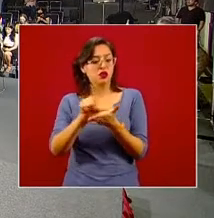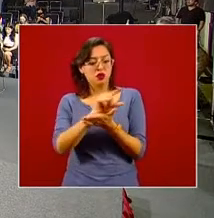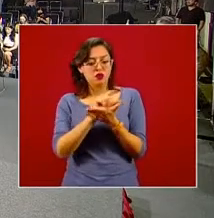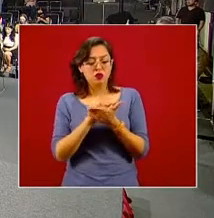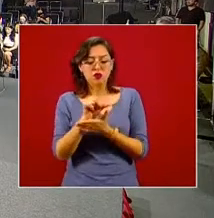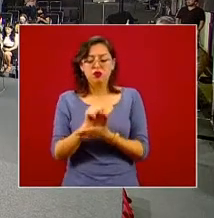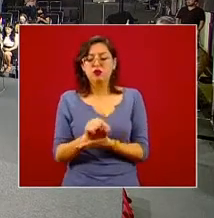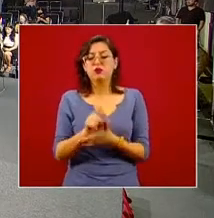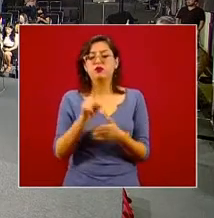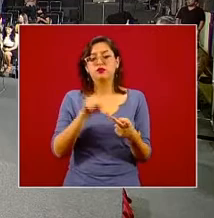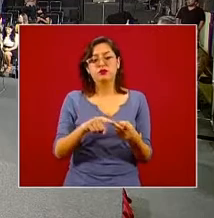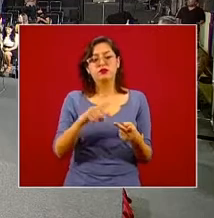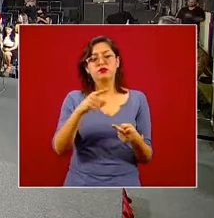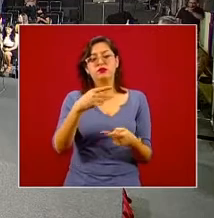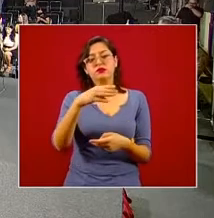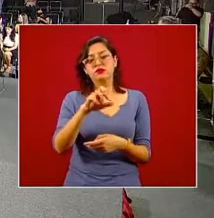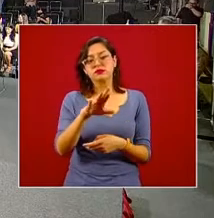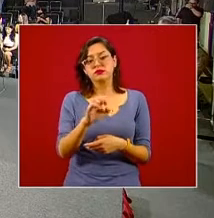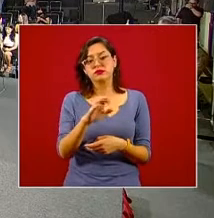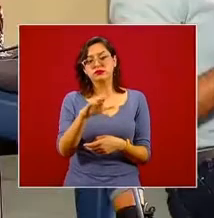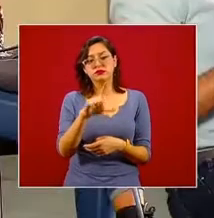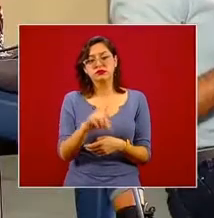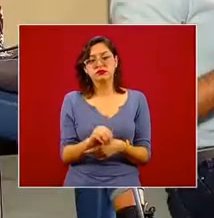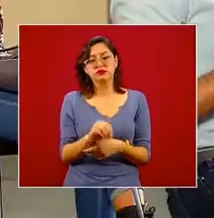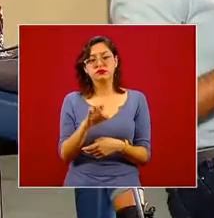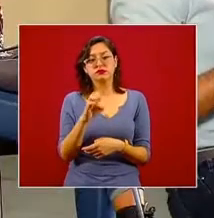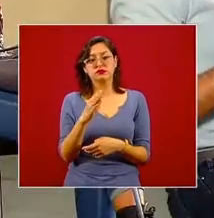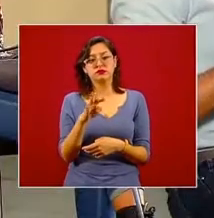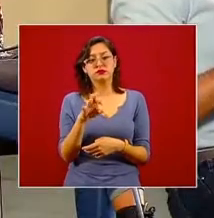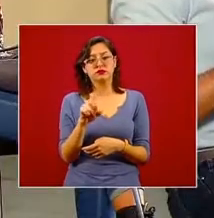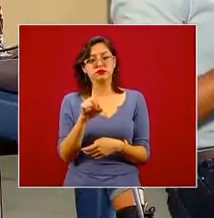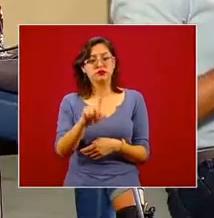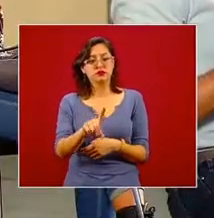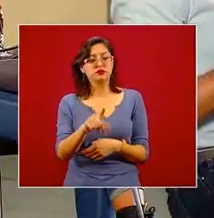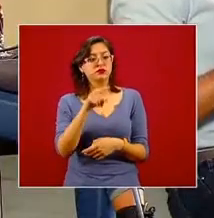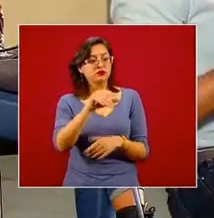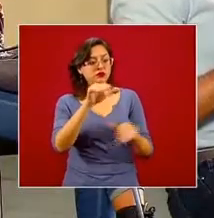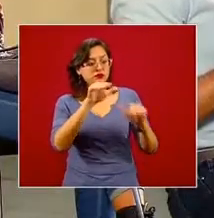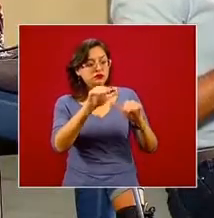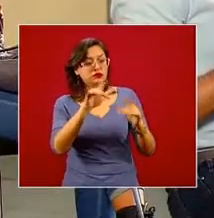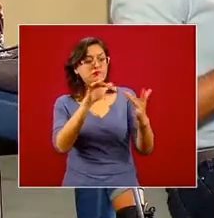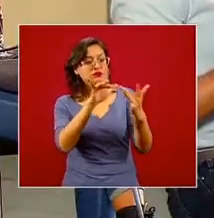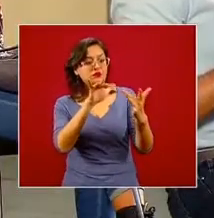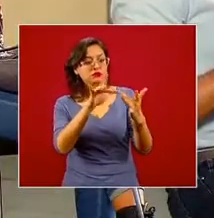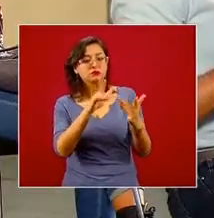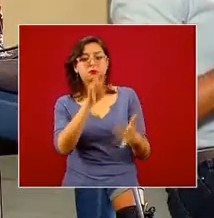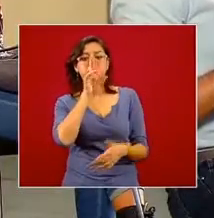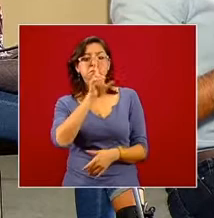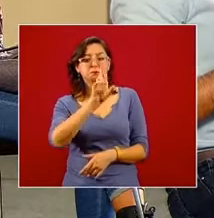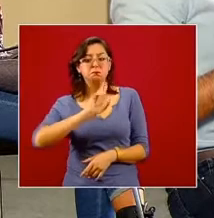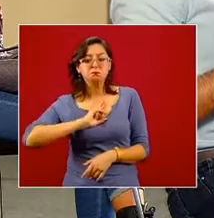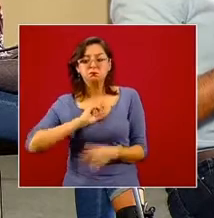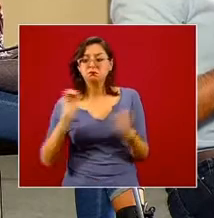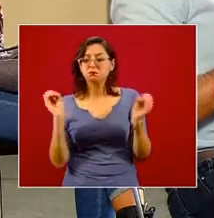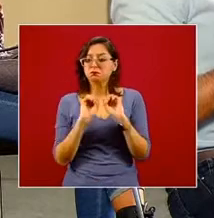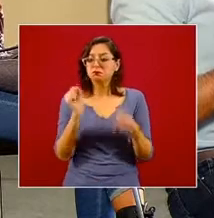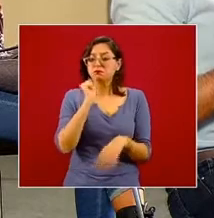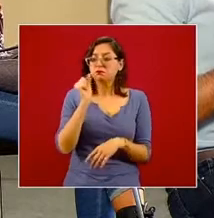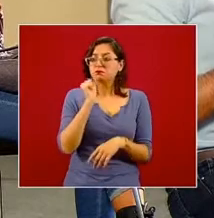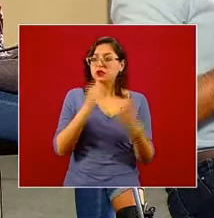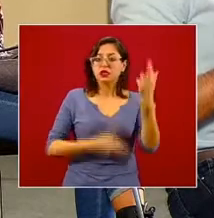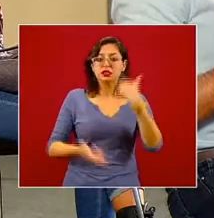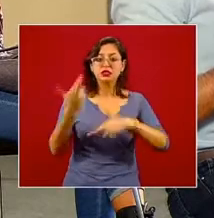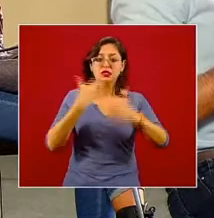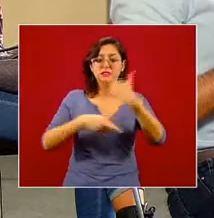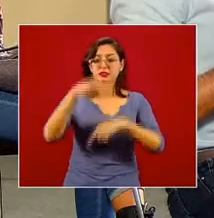in China. el canciller Marcelo Ebrard, pero que no han They recibido una had some respuesta communications concreta with acerca de the si podrán Foreign ser Affairs repatriados. Su